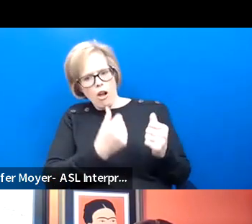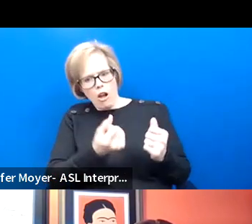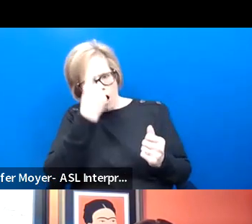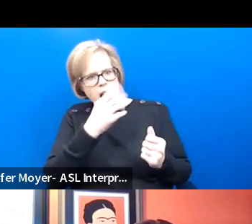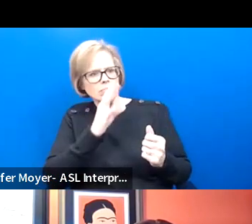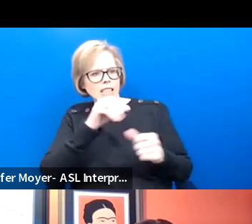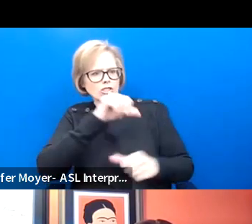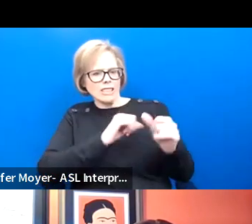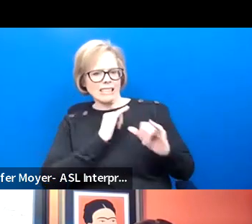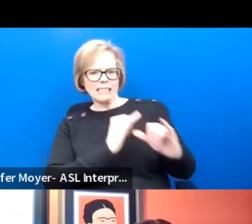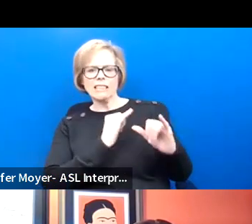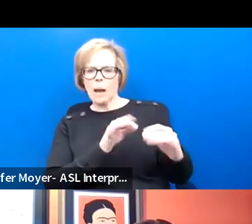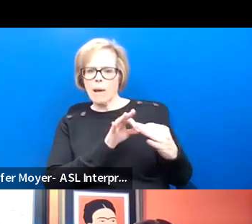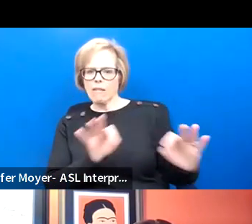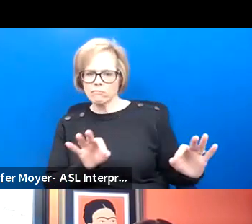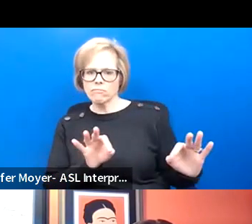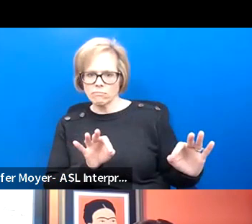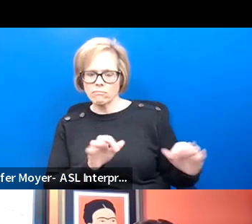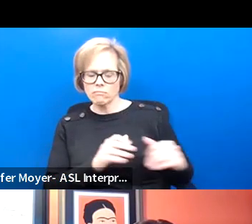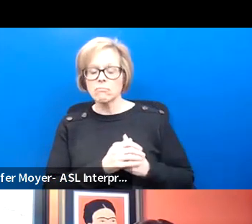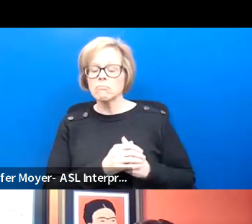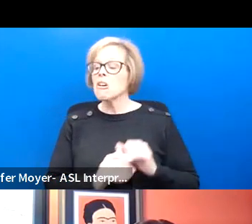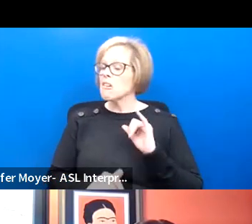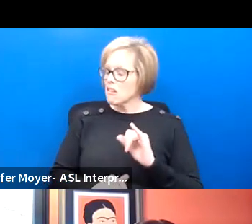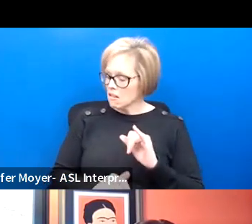each other in the same language. Thanks.